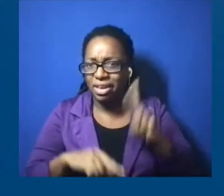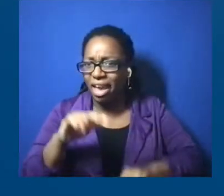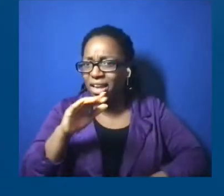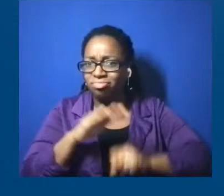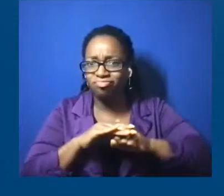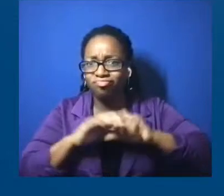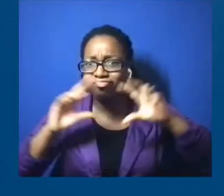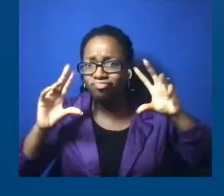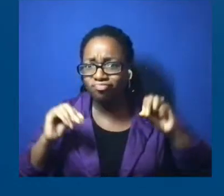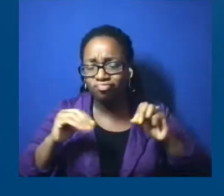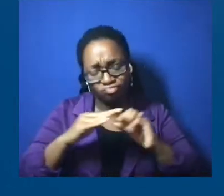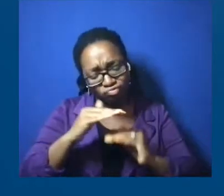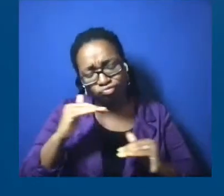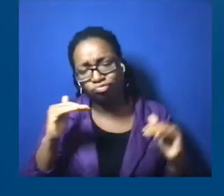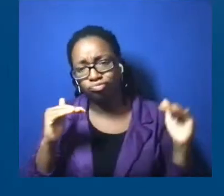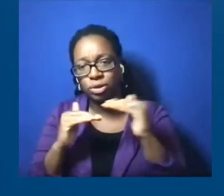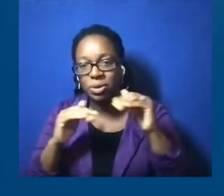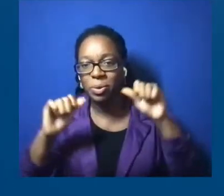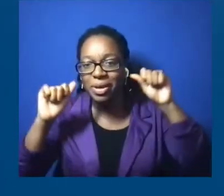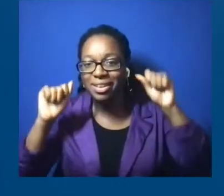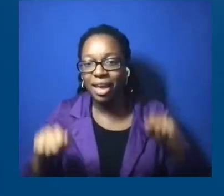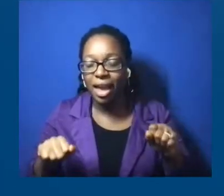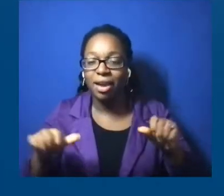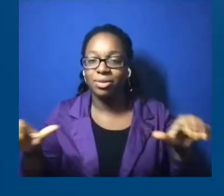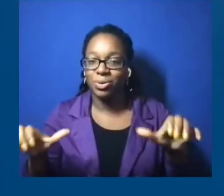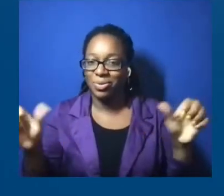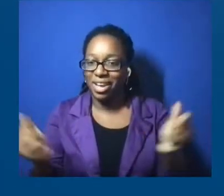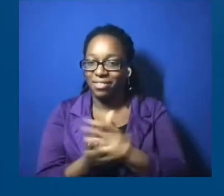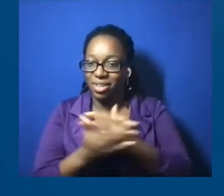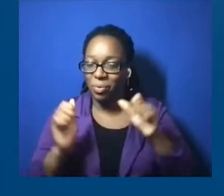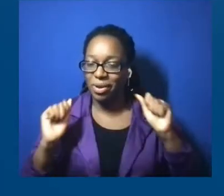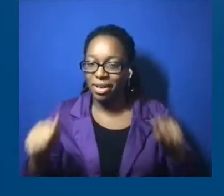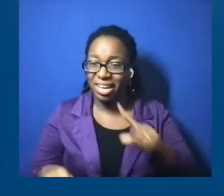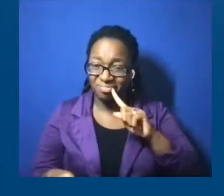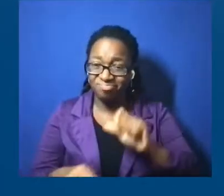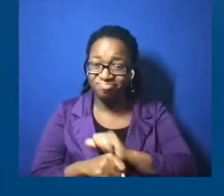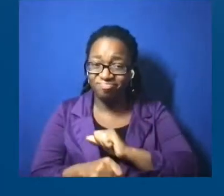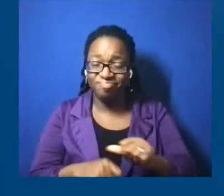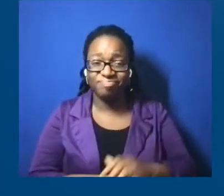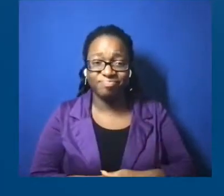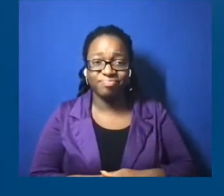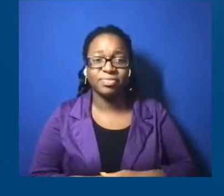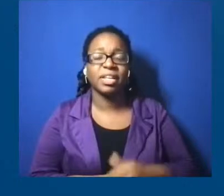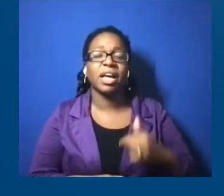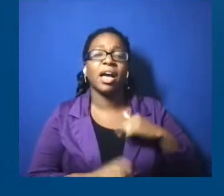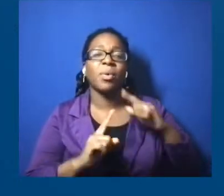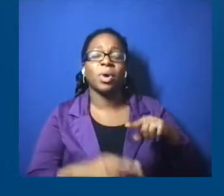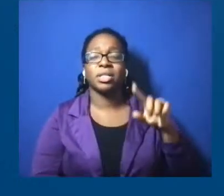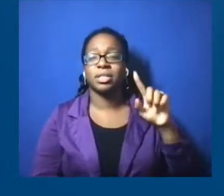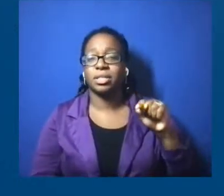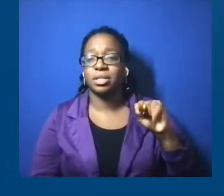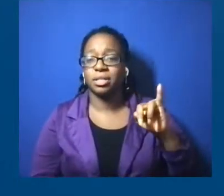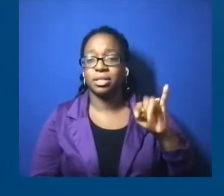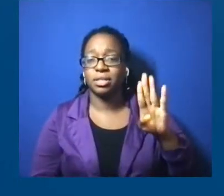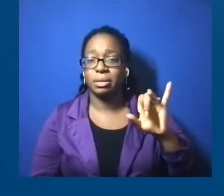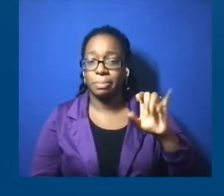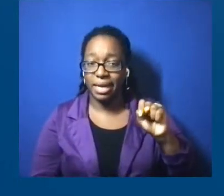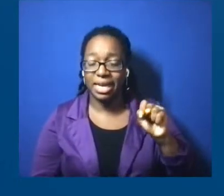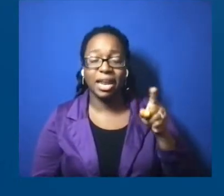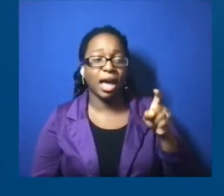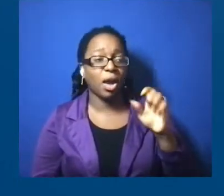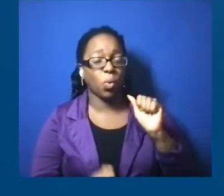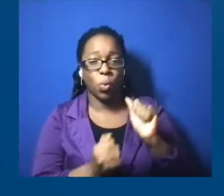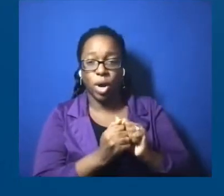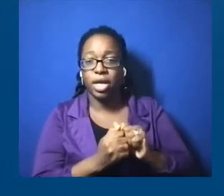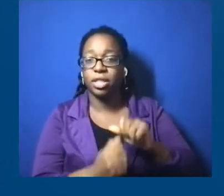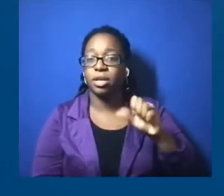not a joke. You know, I was with Xi Jinping in the Tibetan Plateau. I spent more time with Xi Jinping than any